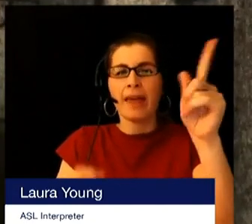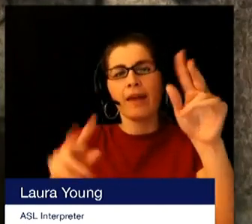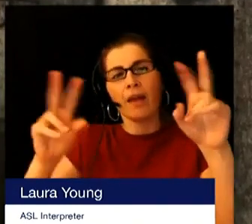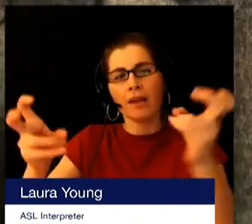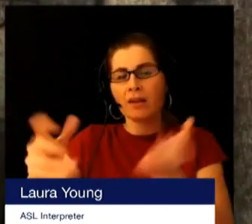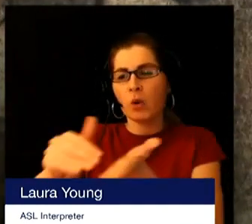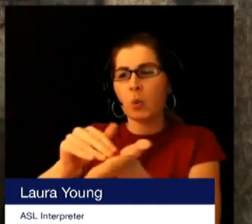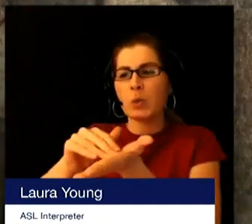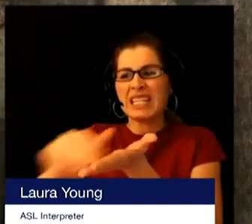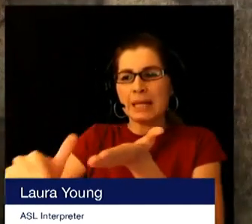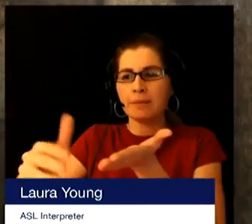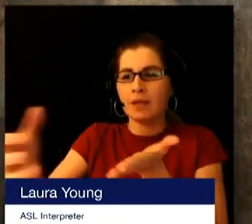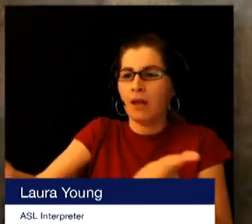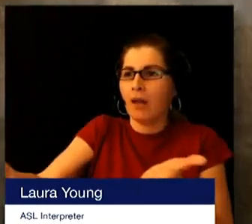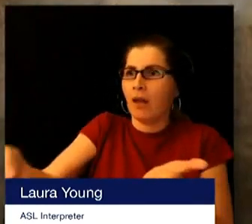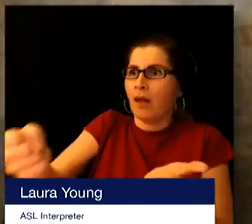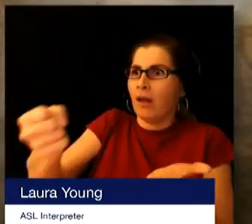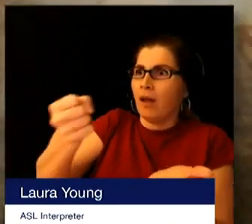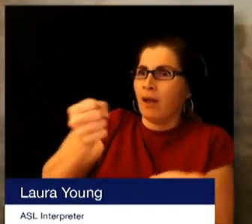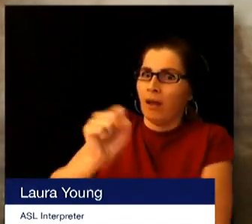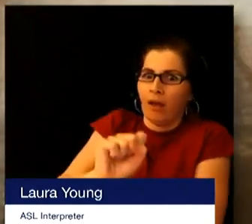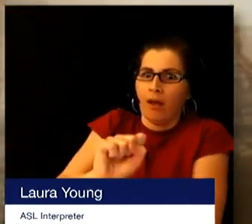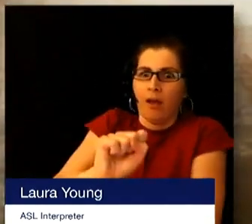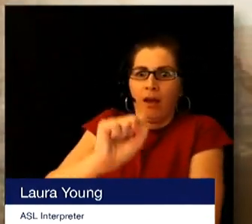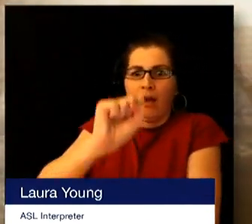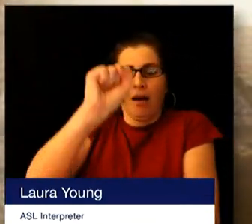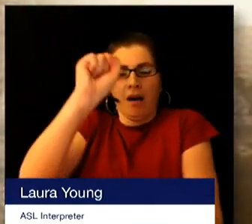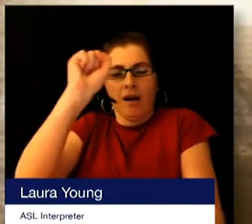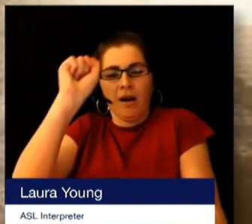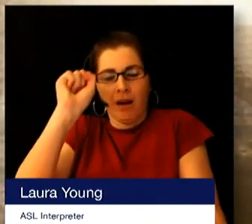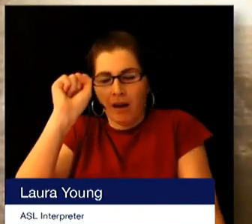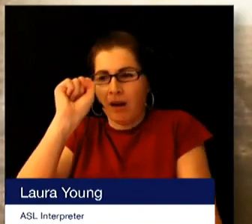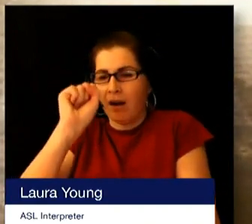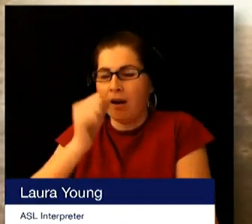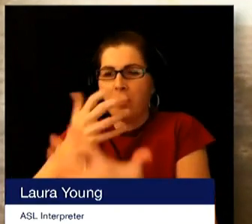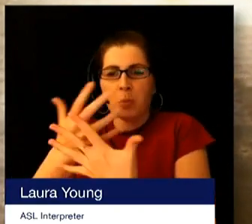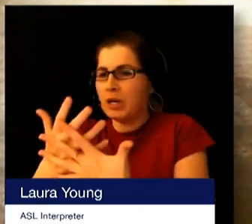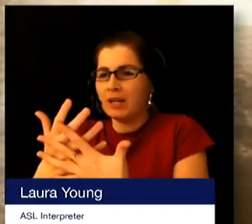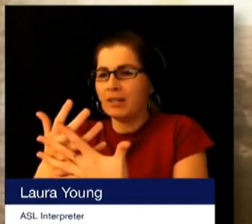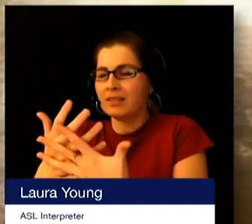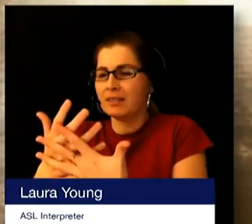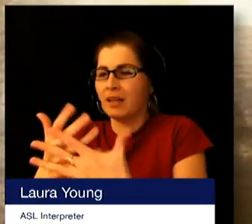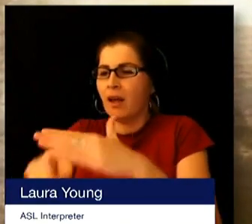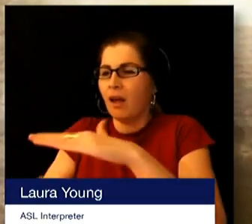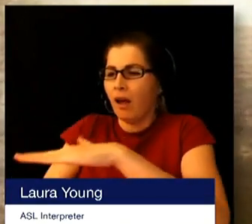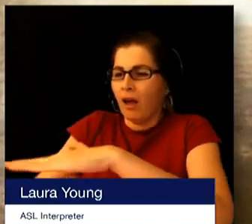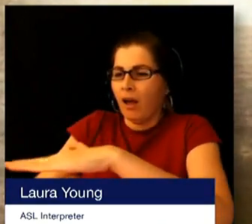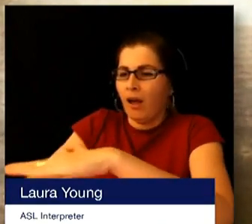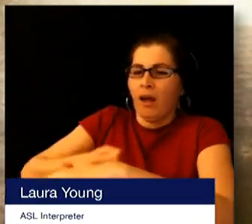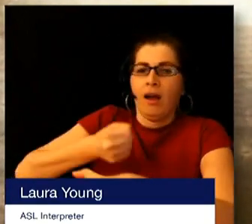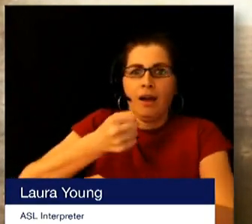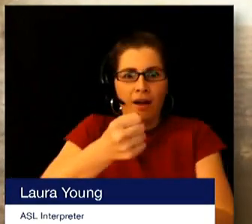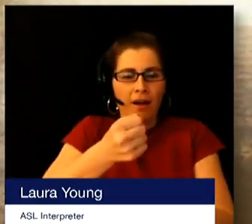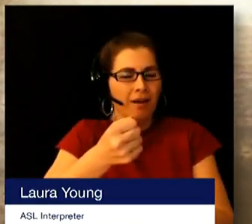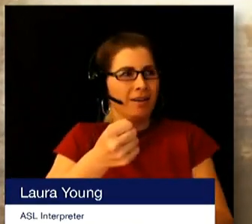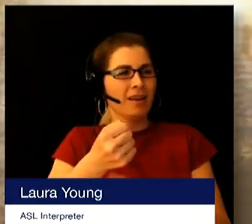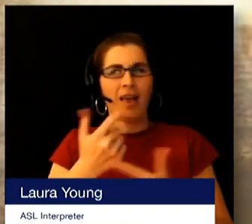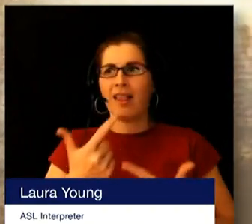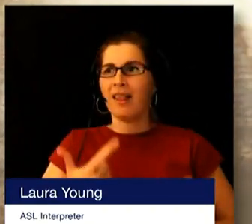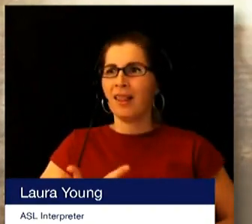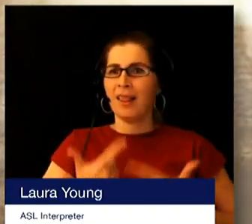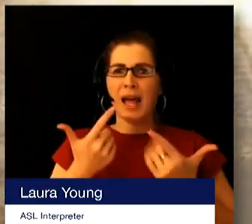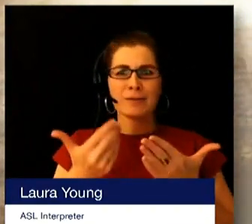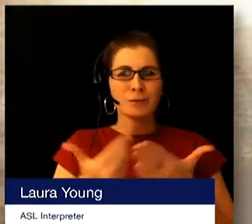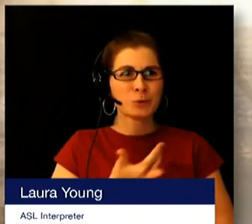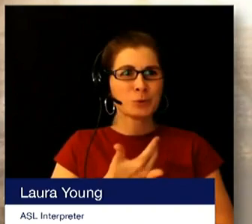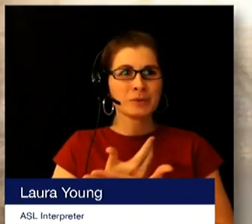of a life inside a prison into a new life where they can be with their family and they can